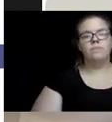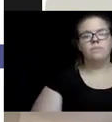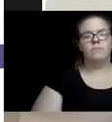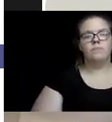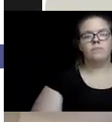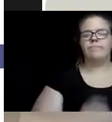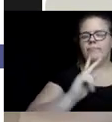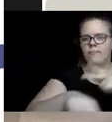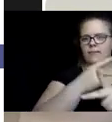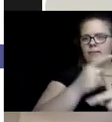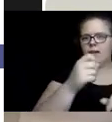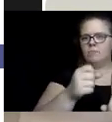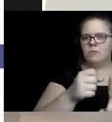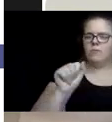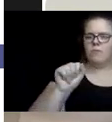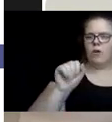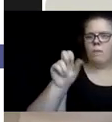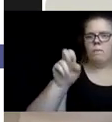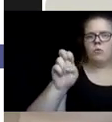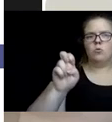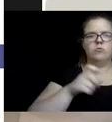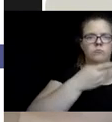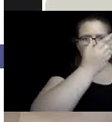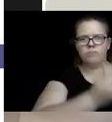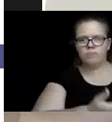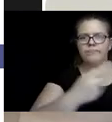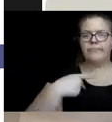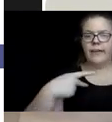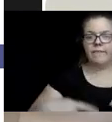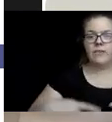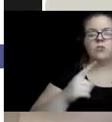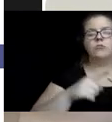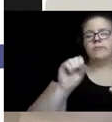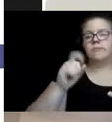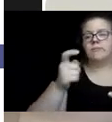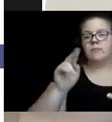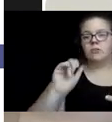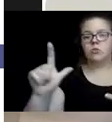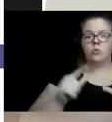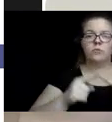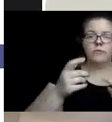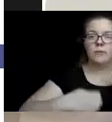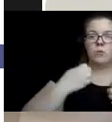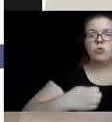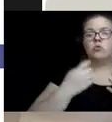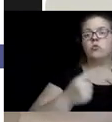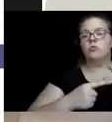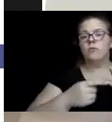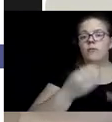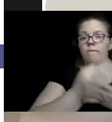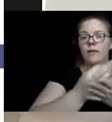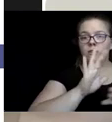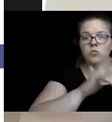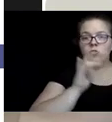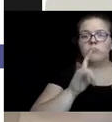The types of abuse are as listed here: physical abuse, sexual abuse, emotional, financial exploitation, and